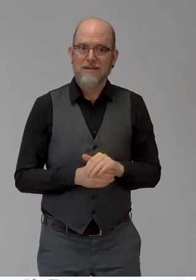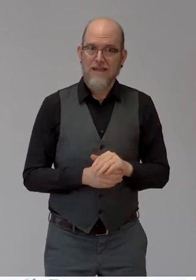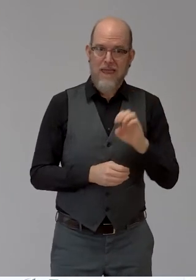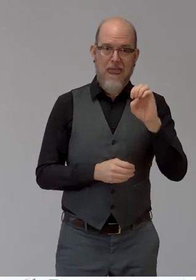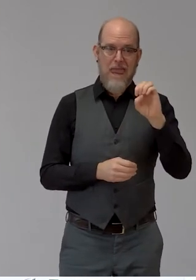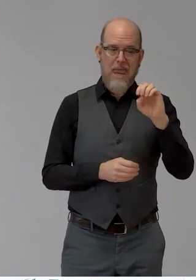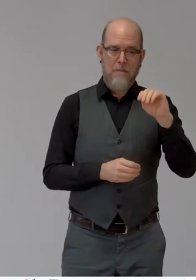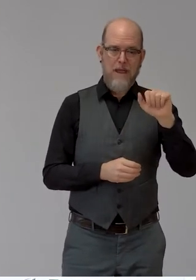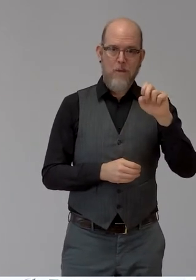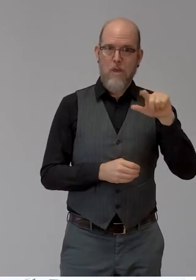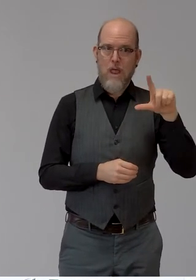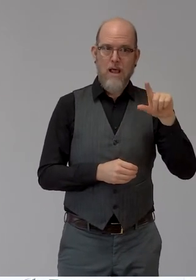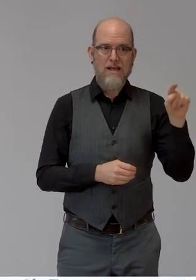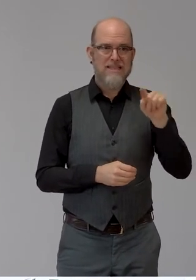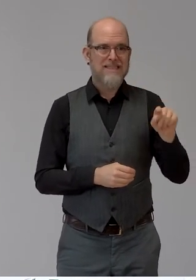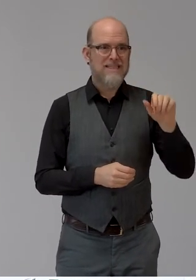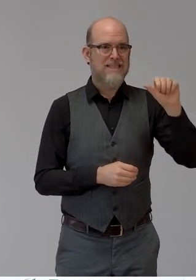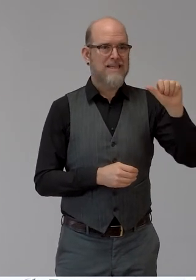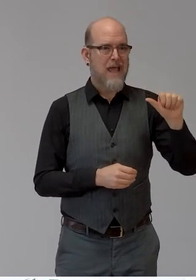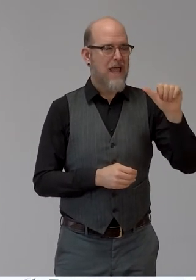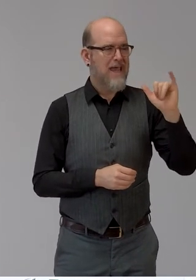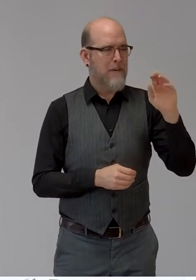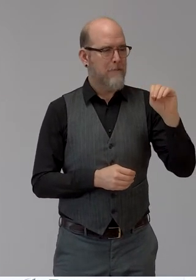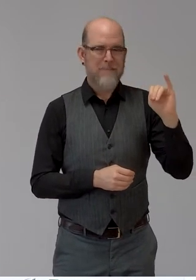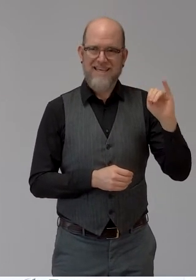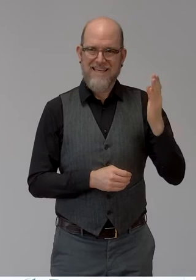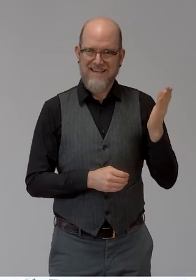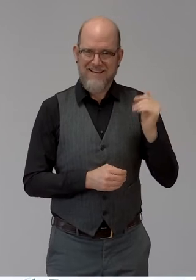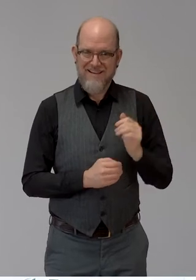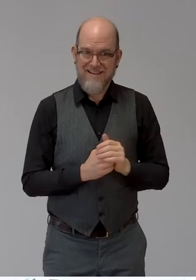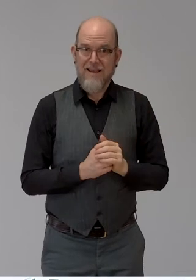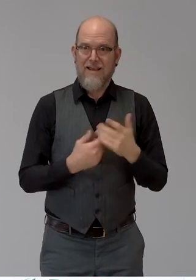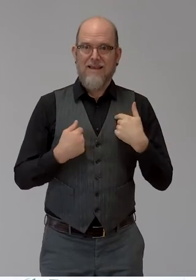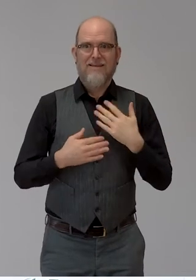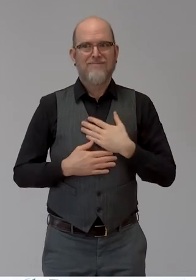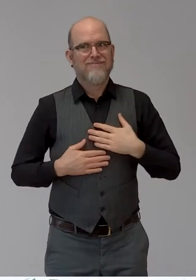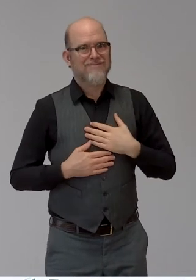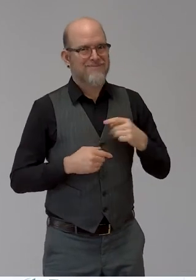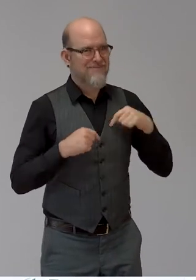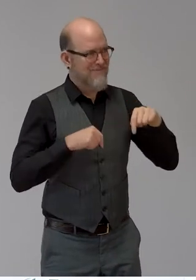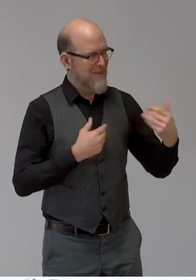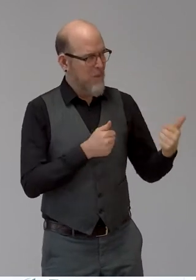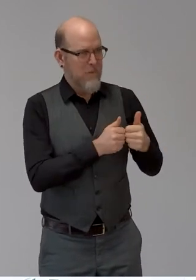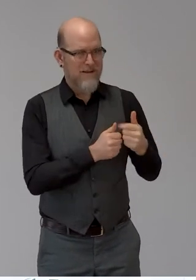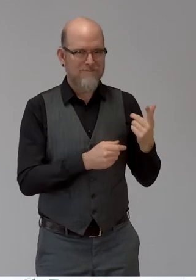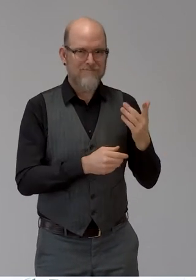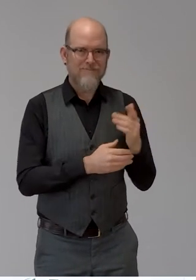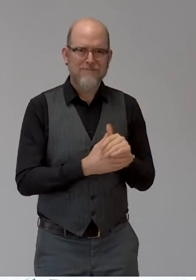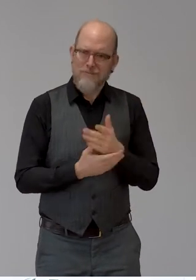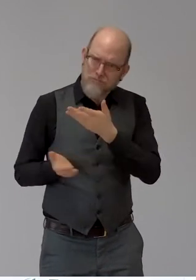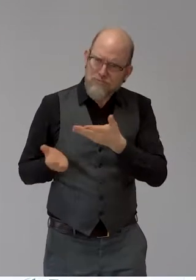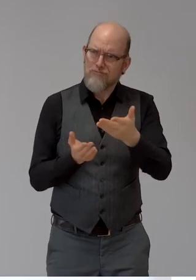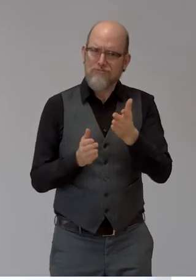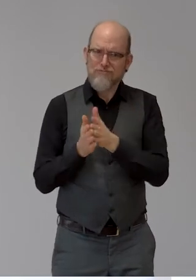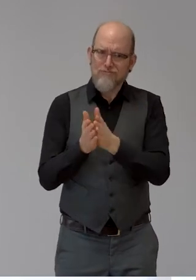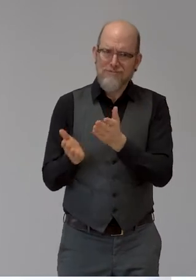such a pleasure to share the stage with you. Thank you. It's always a pleasure to see you. Why don't we start with a brief introduction of yourself? Yeah. So my